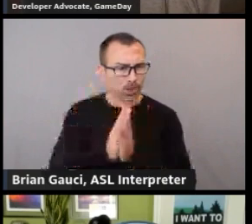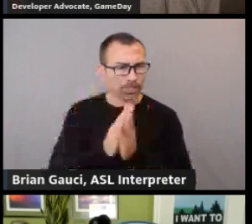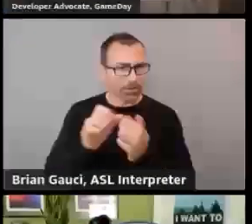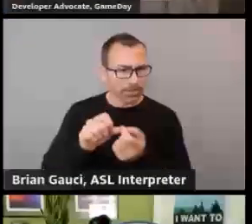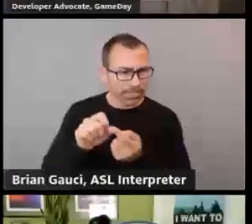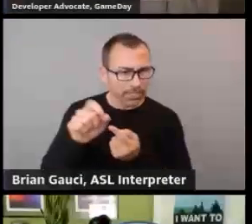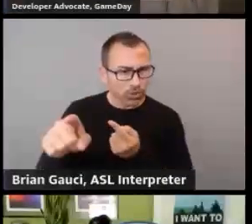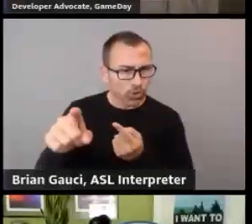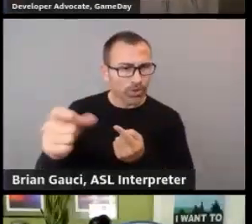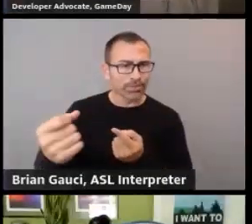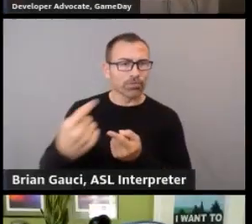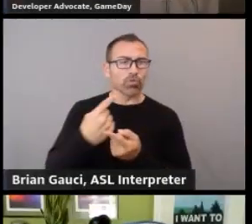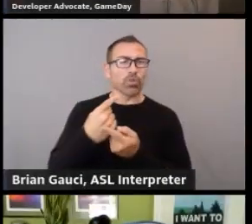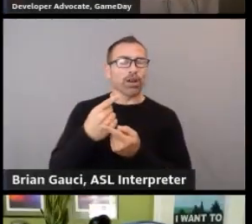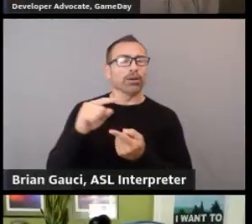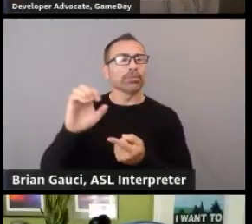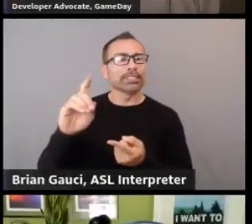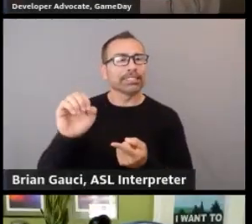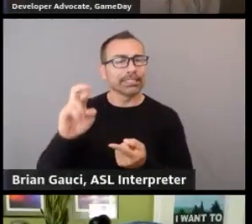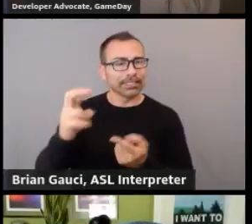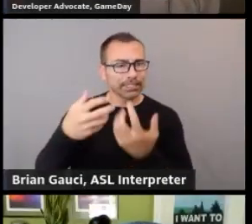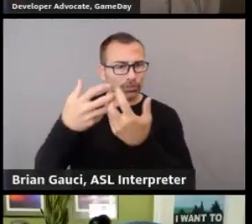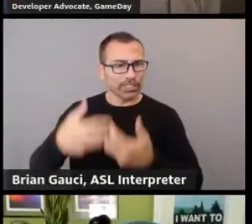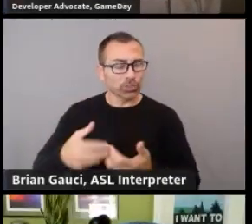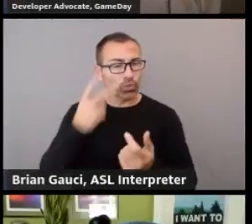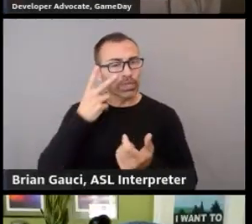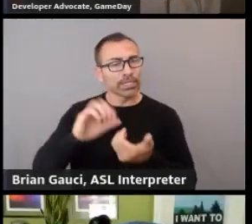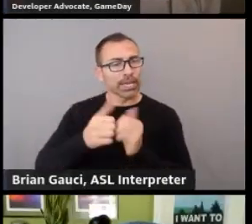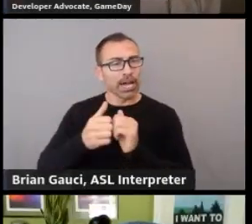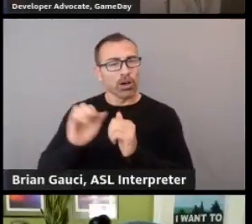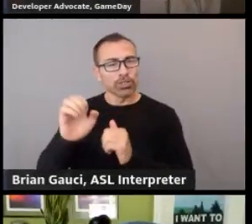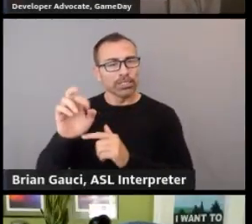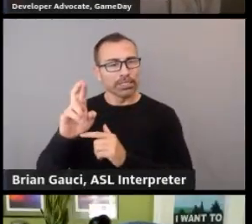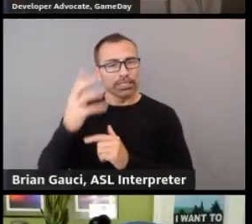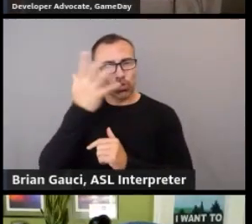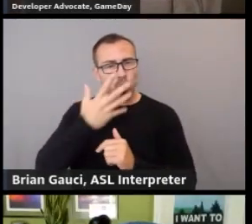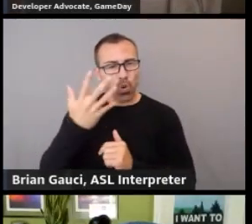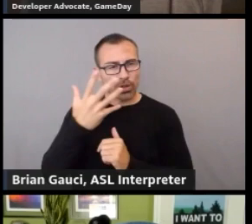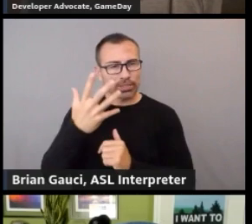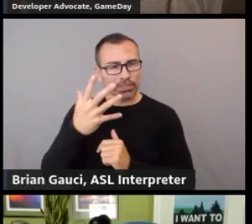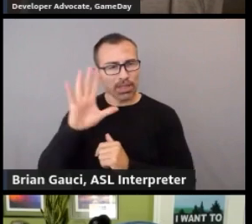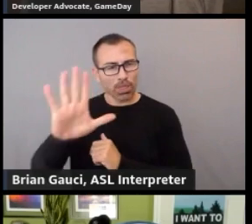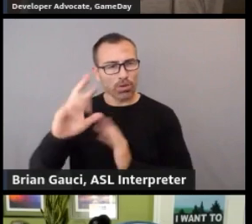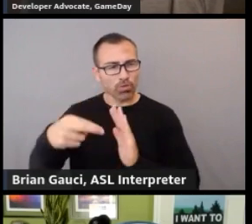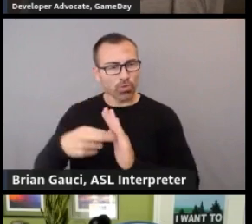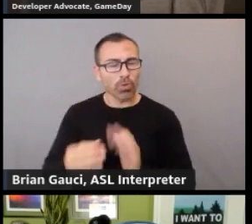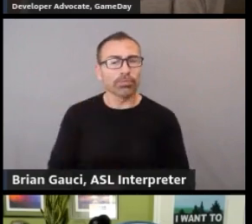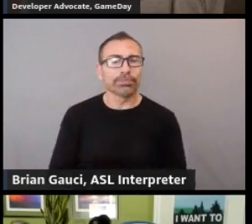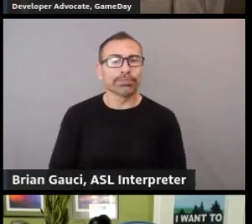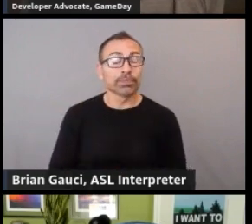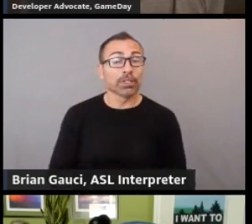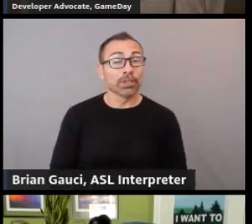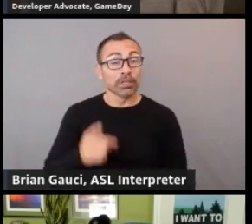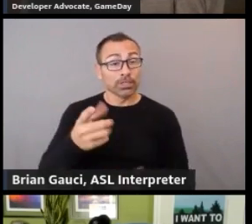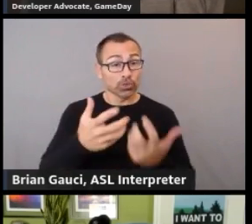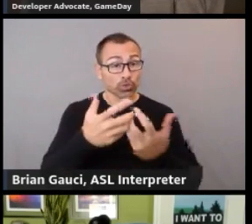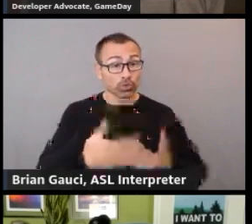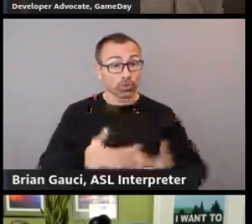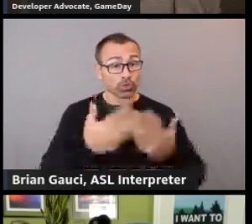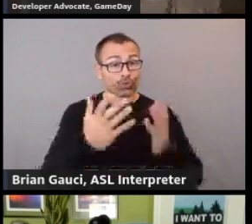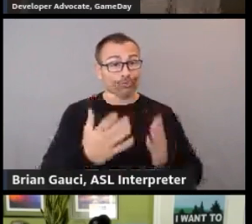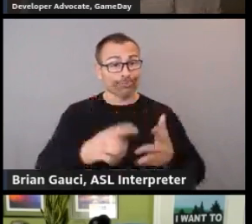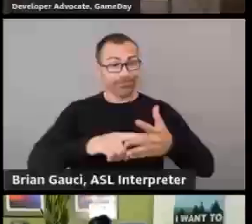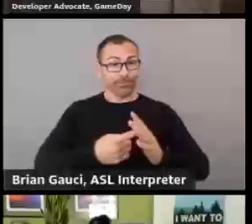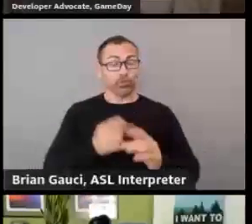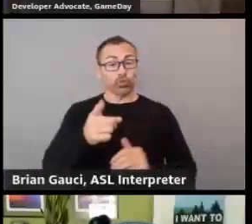the Cedar engine, so we can explain how Cedar is playing a role. I'm going to start up the server here, and there's a couple of those log messages